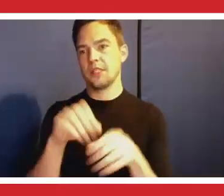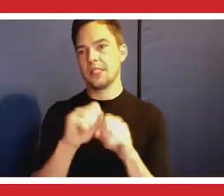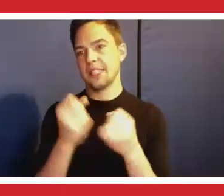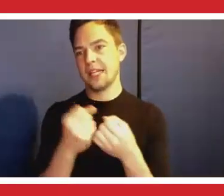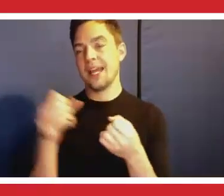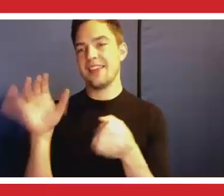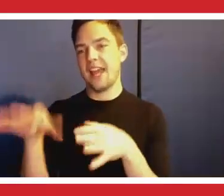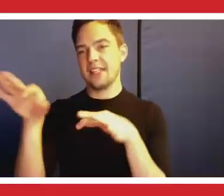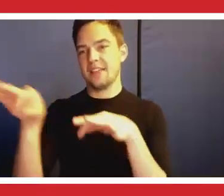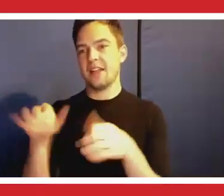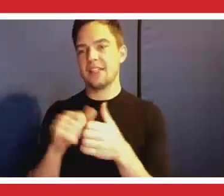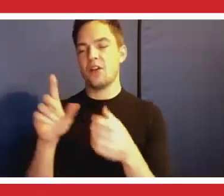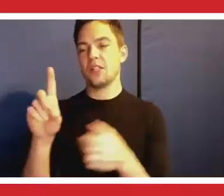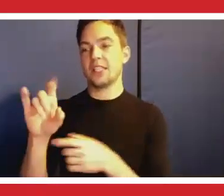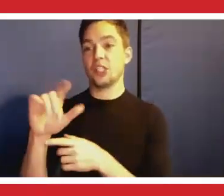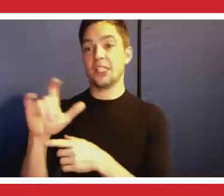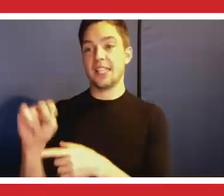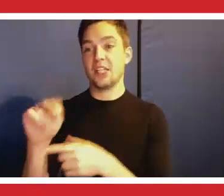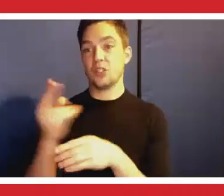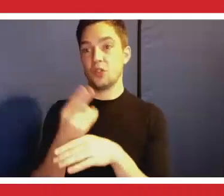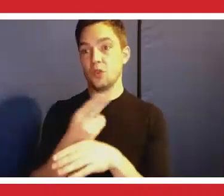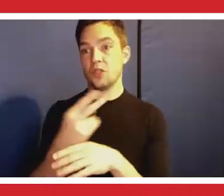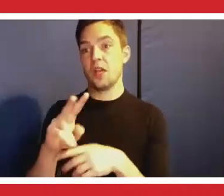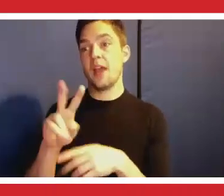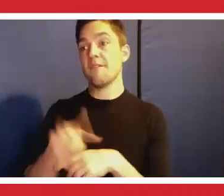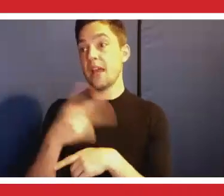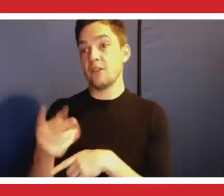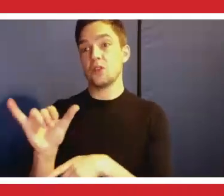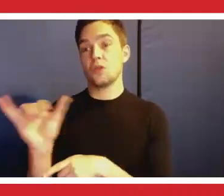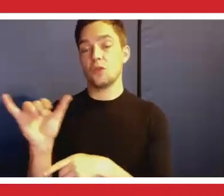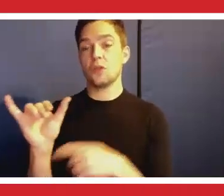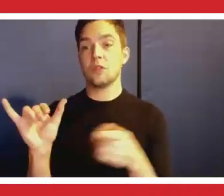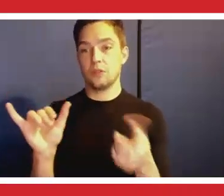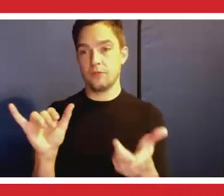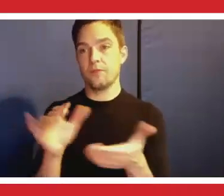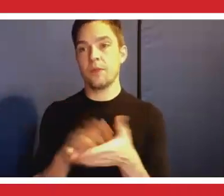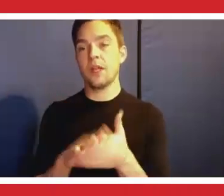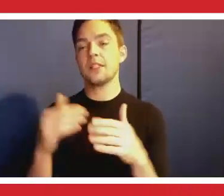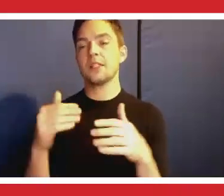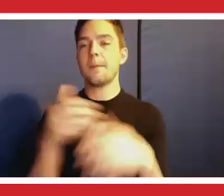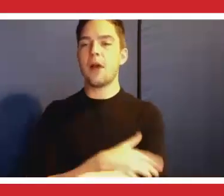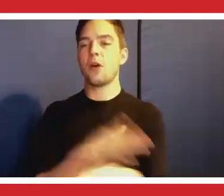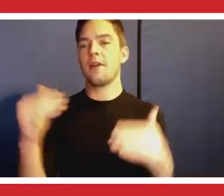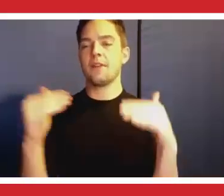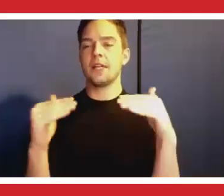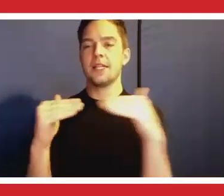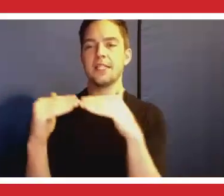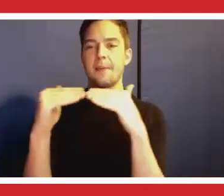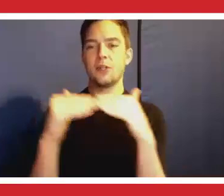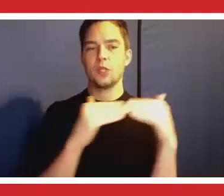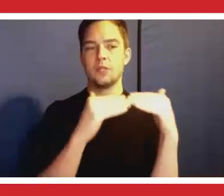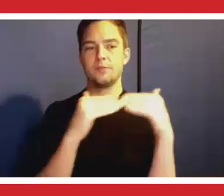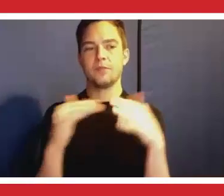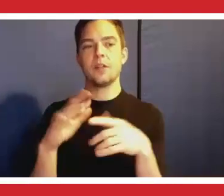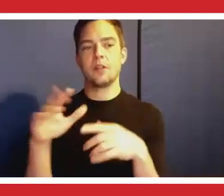how digitization is used and vice versa. And digitization also affects the power asymmetry within society. And the third thing that we're looking